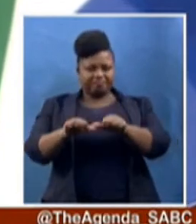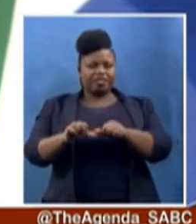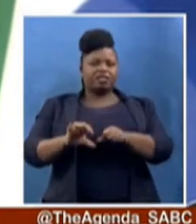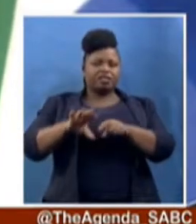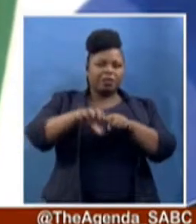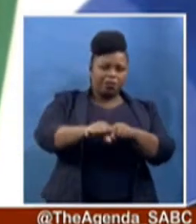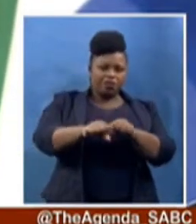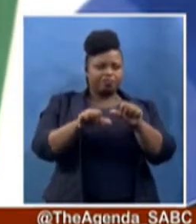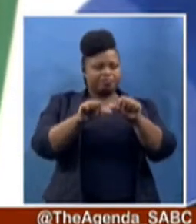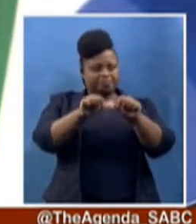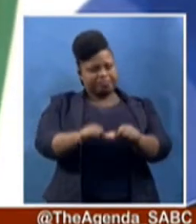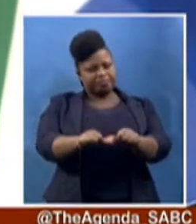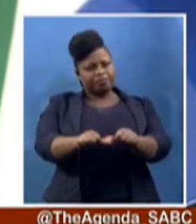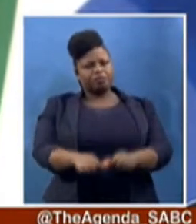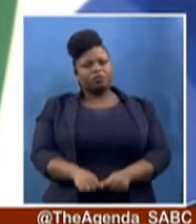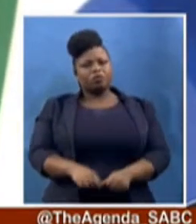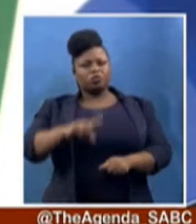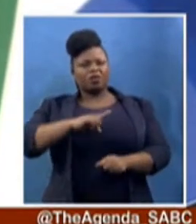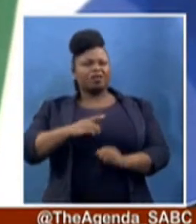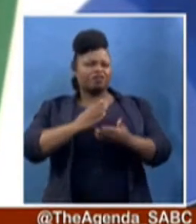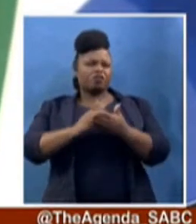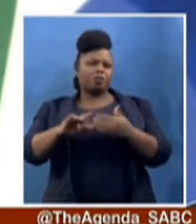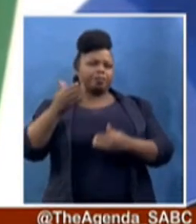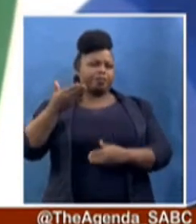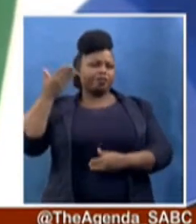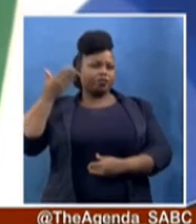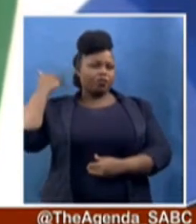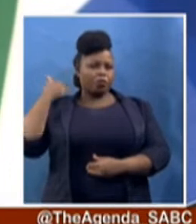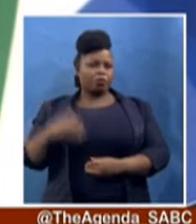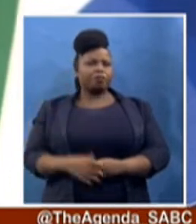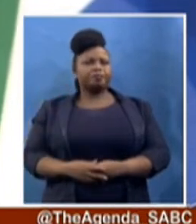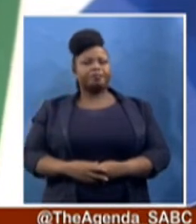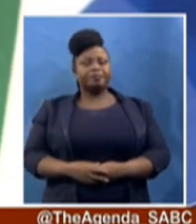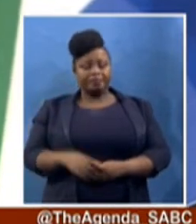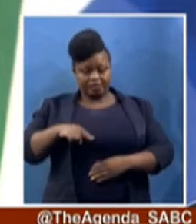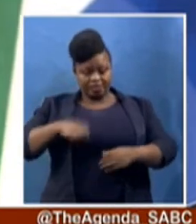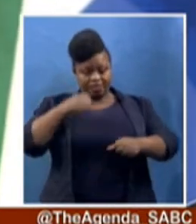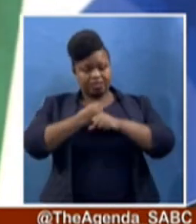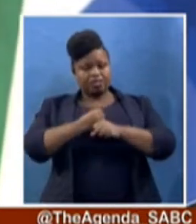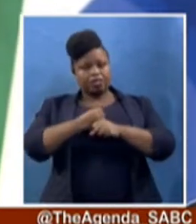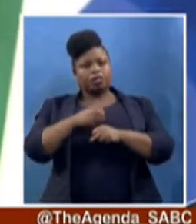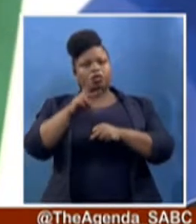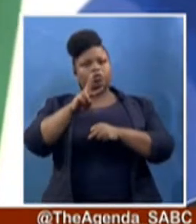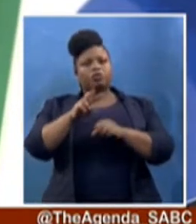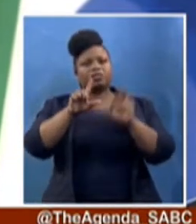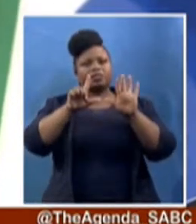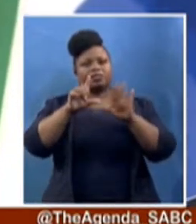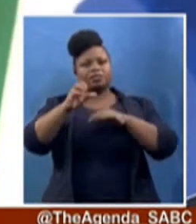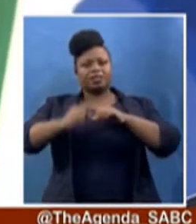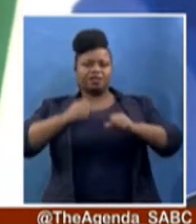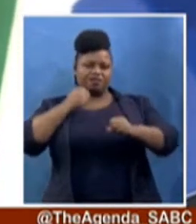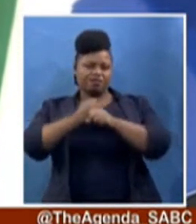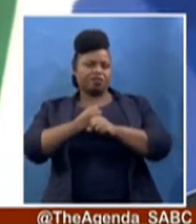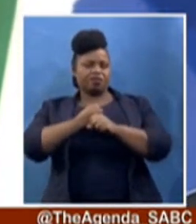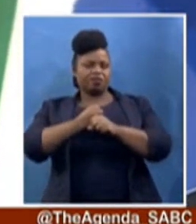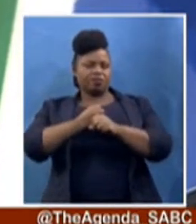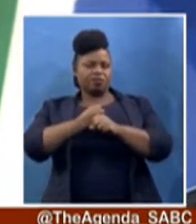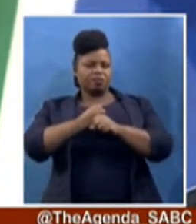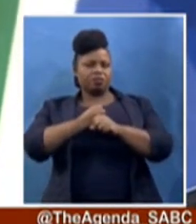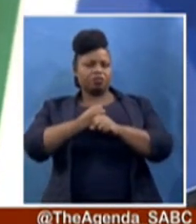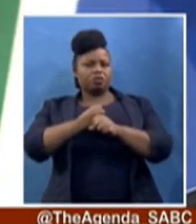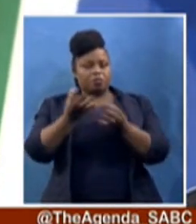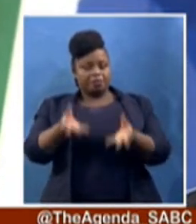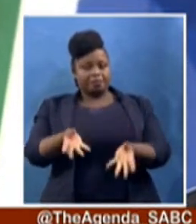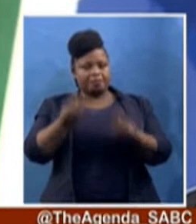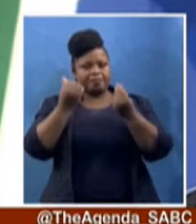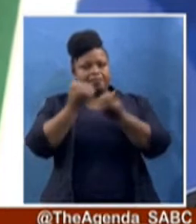year marks 27 years since we attained our freedom from